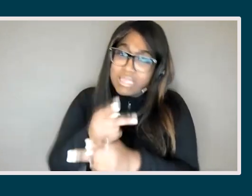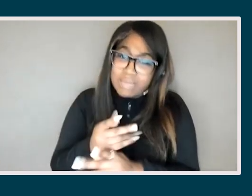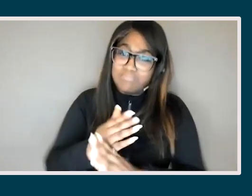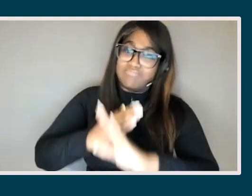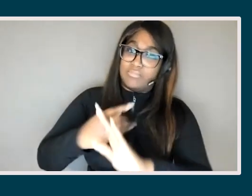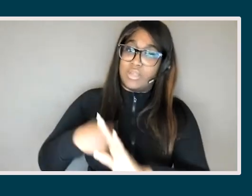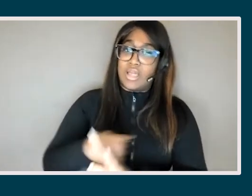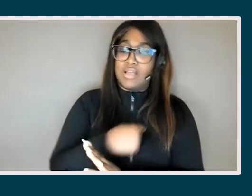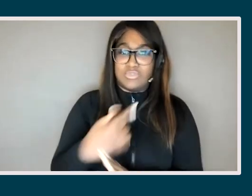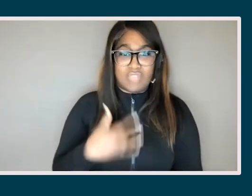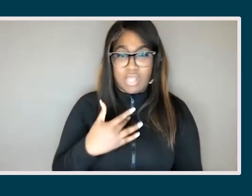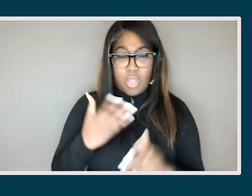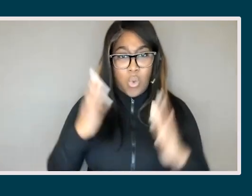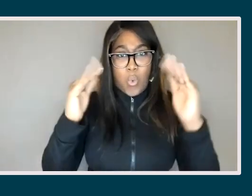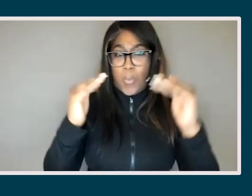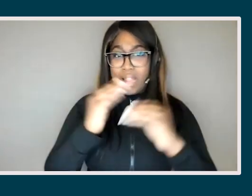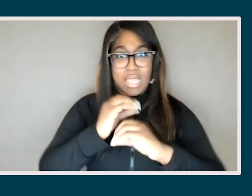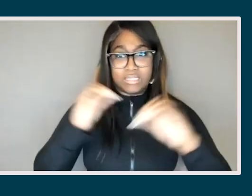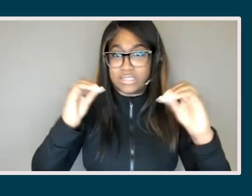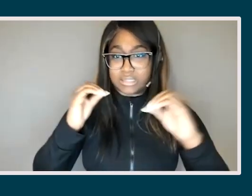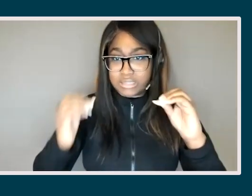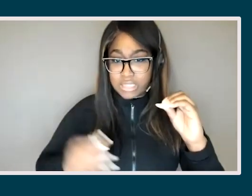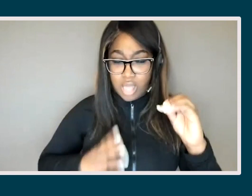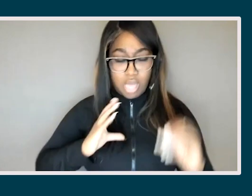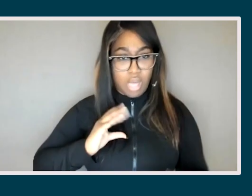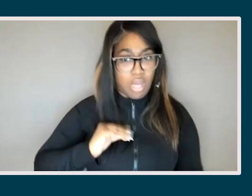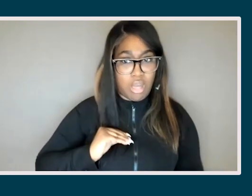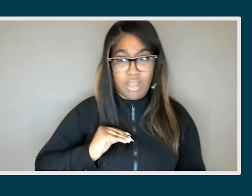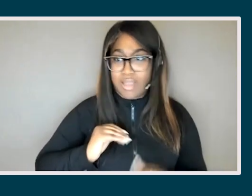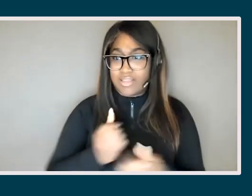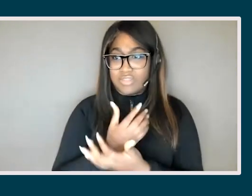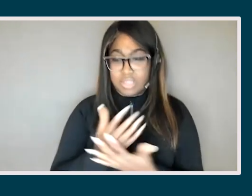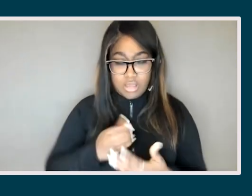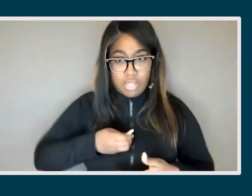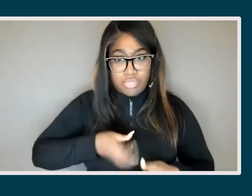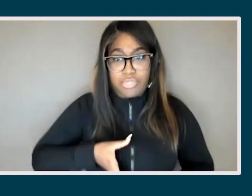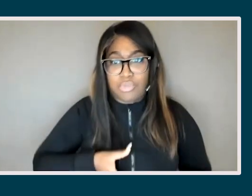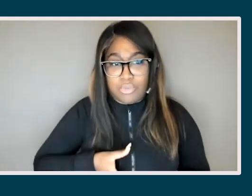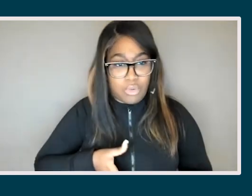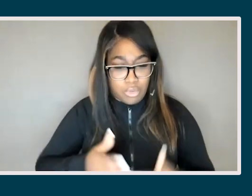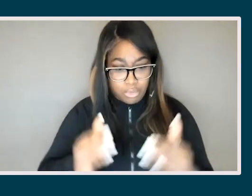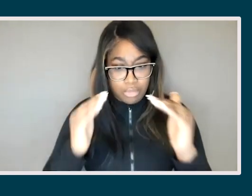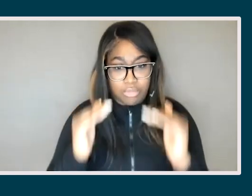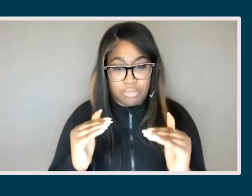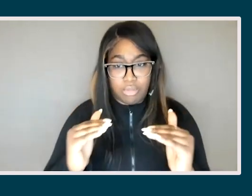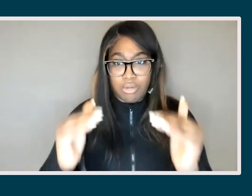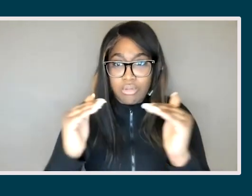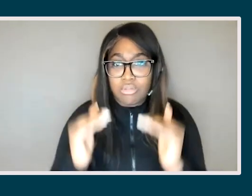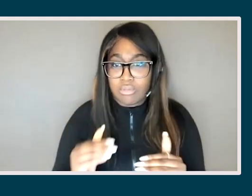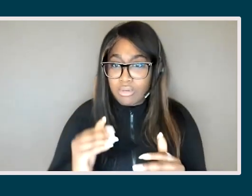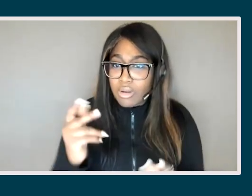into that hopelessness emotion and just going down, down, down. And also back